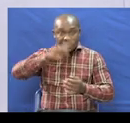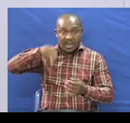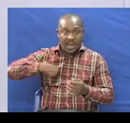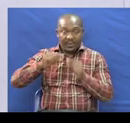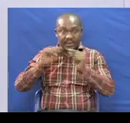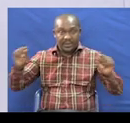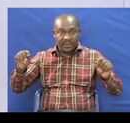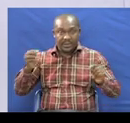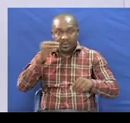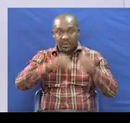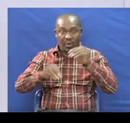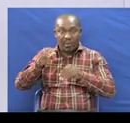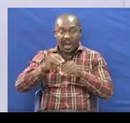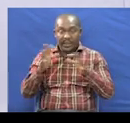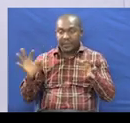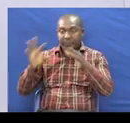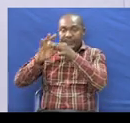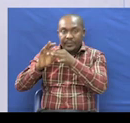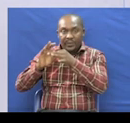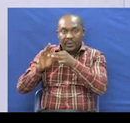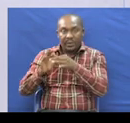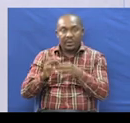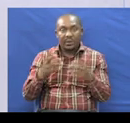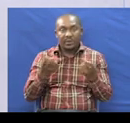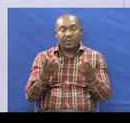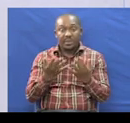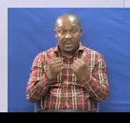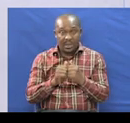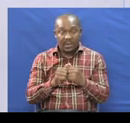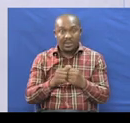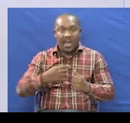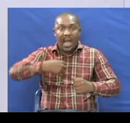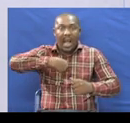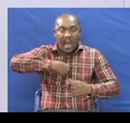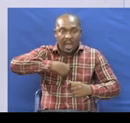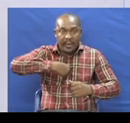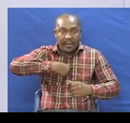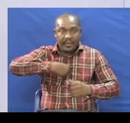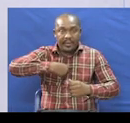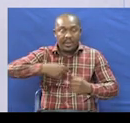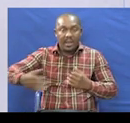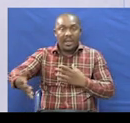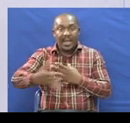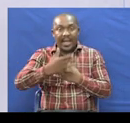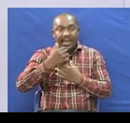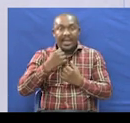We can combine that those two sentences to make one sentence like this. I